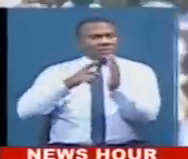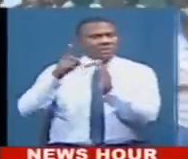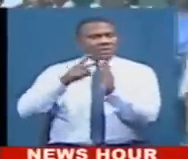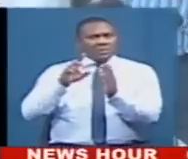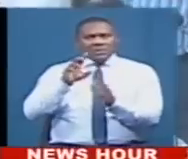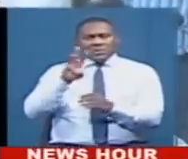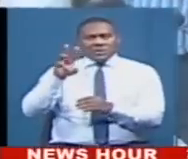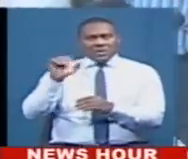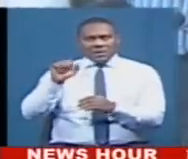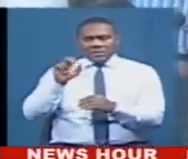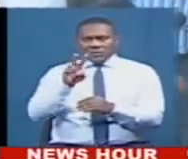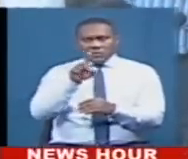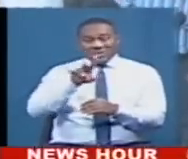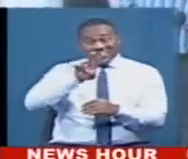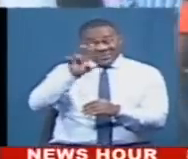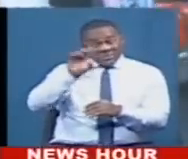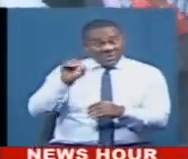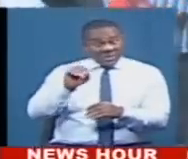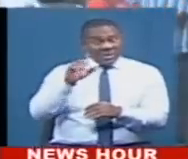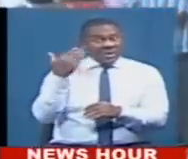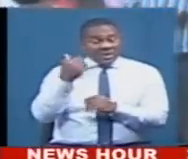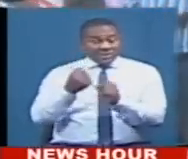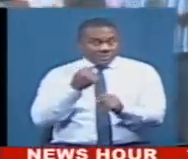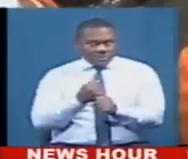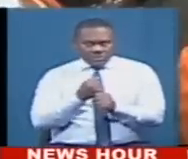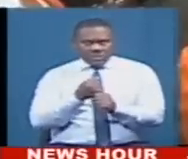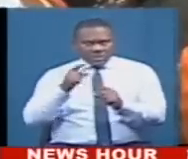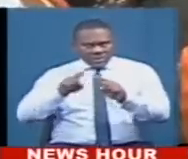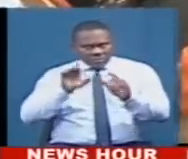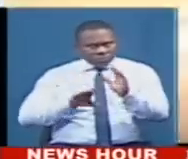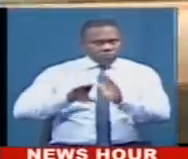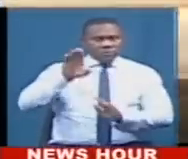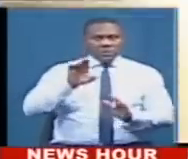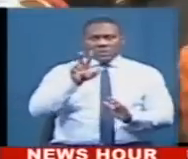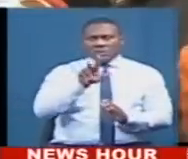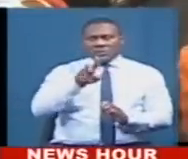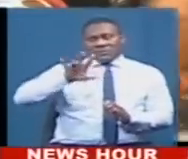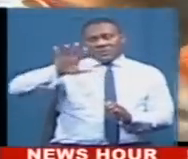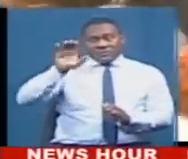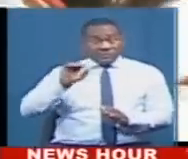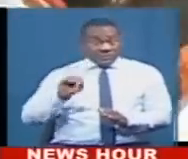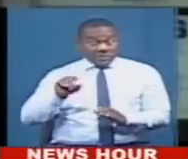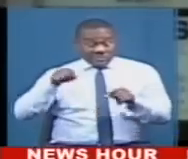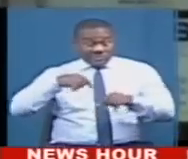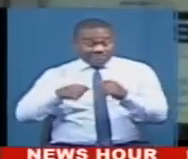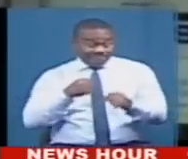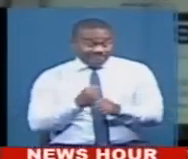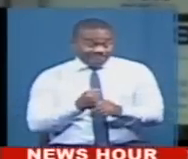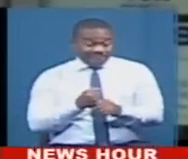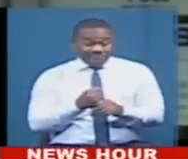Africa was 2.7% in 2017, but this is expected to reach 3.5% in